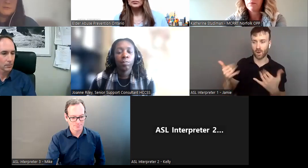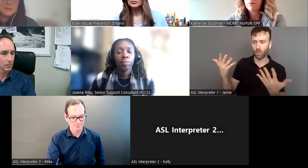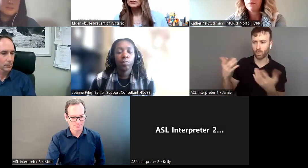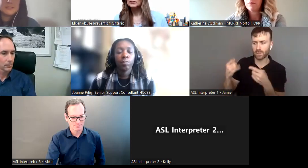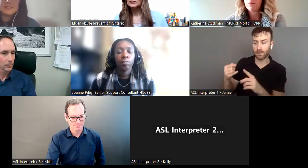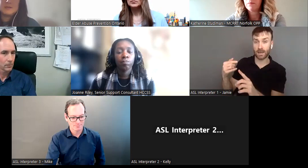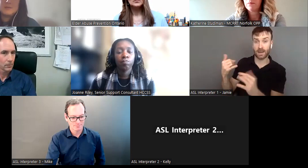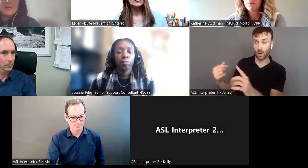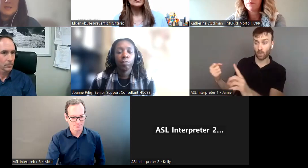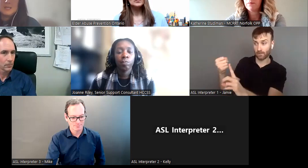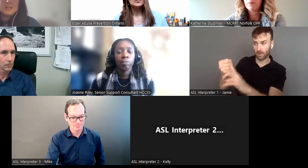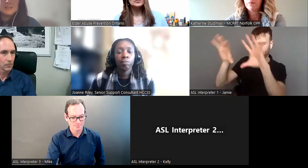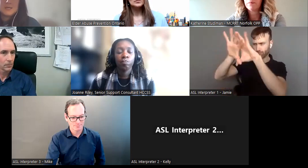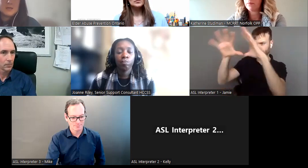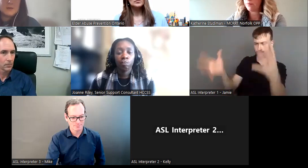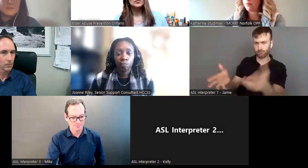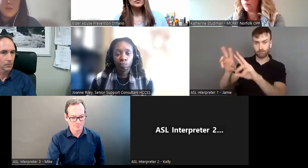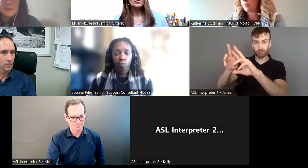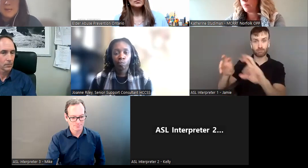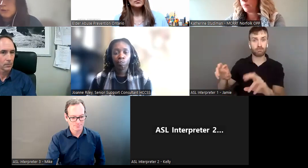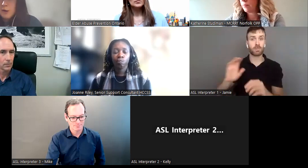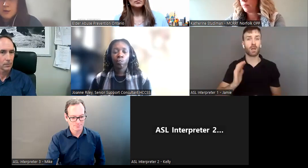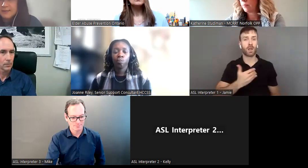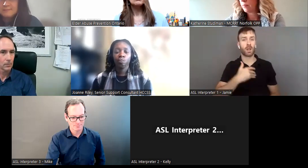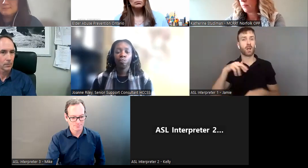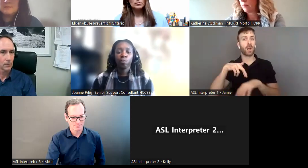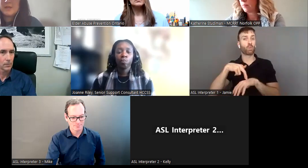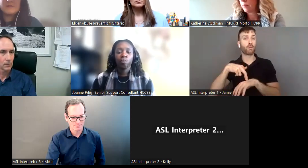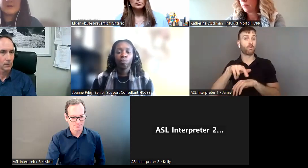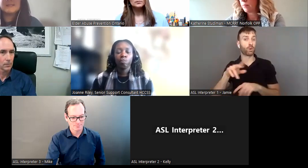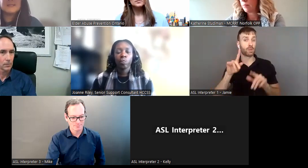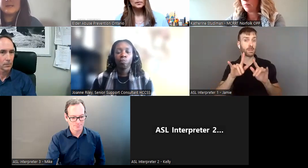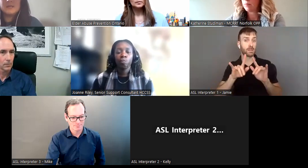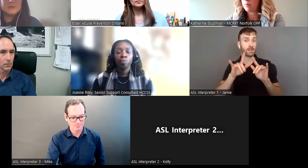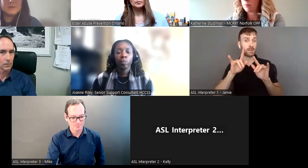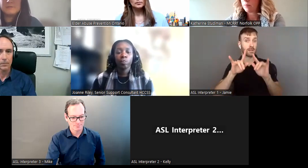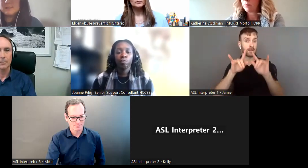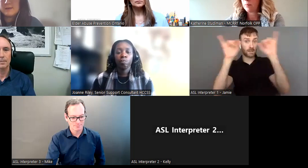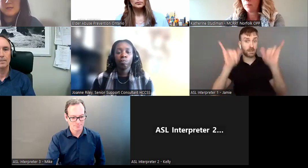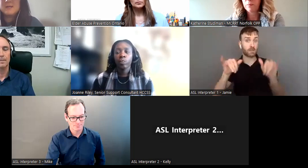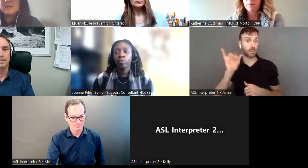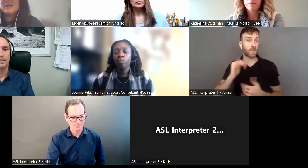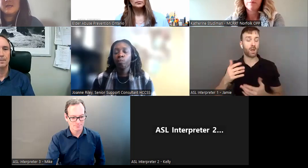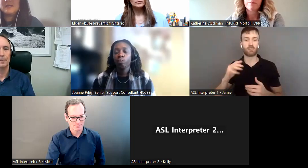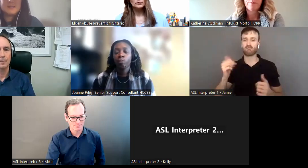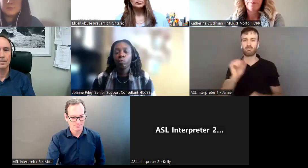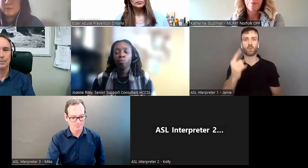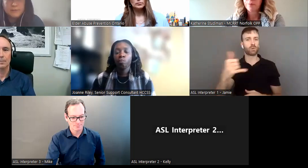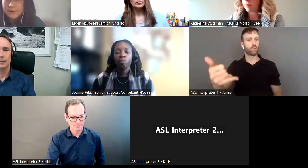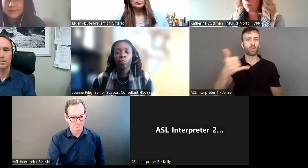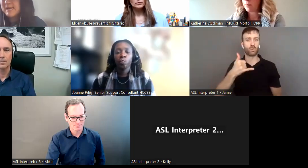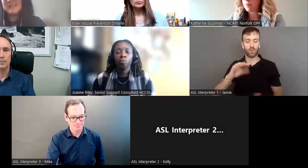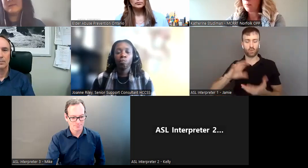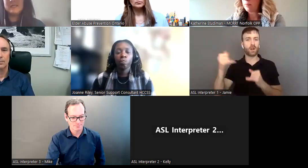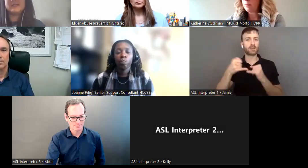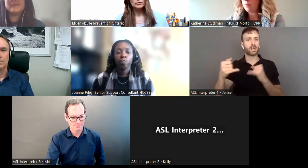Our referral system is anybody can call in. We have a crisis line here 24/7 that is there